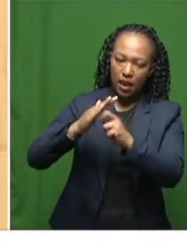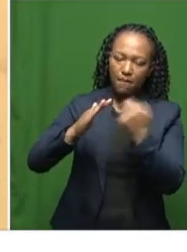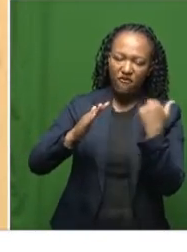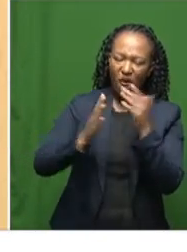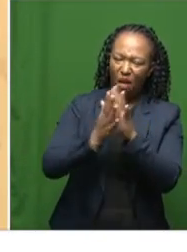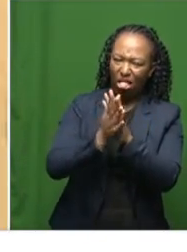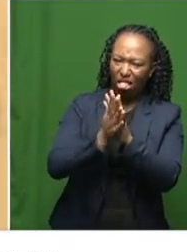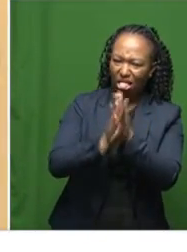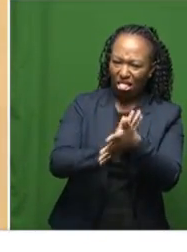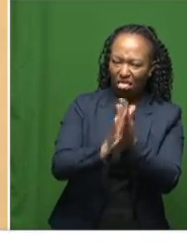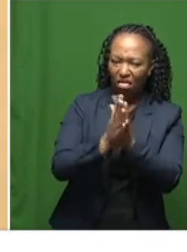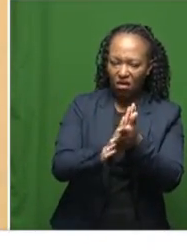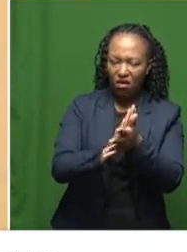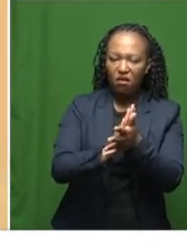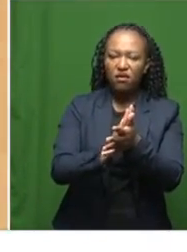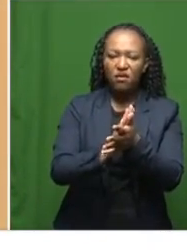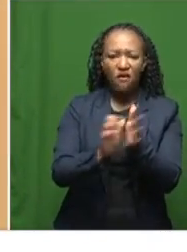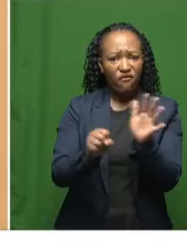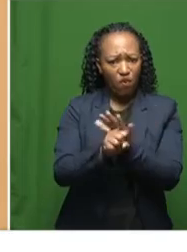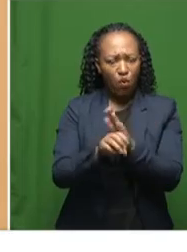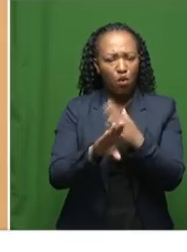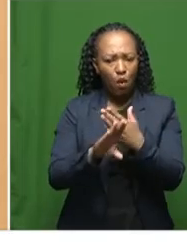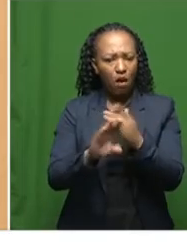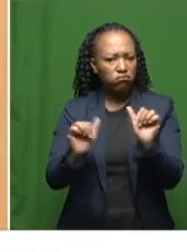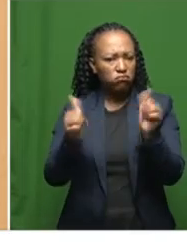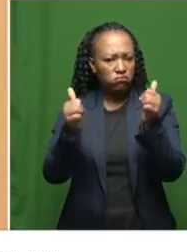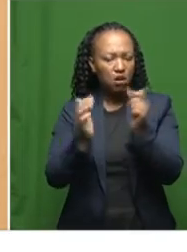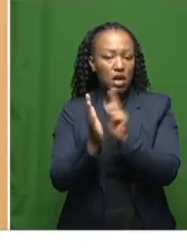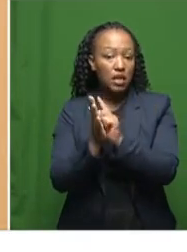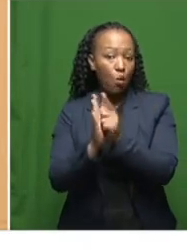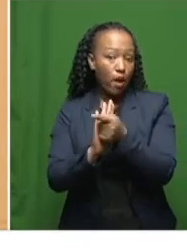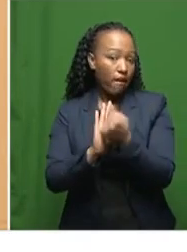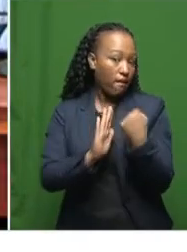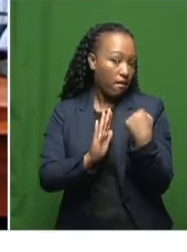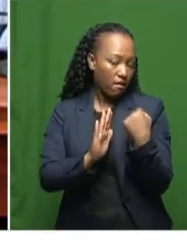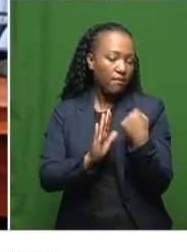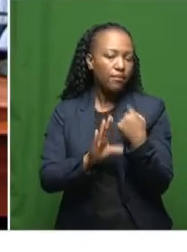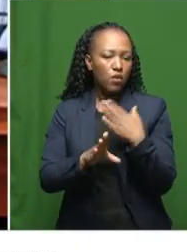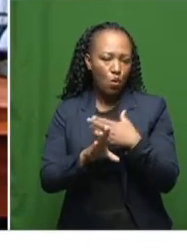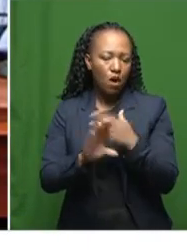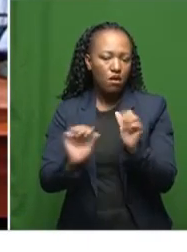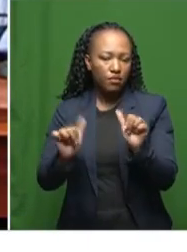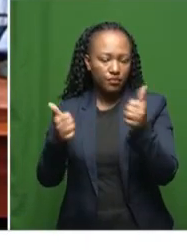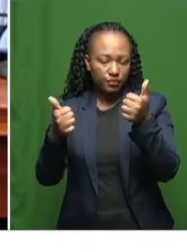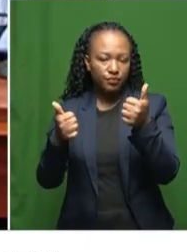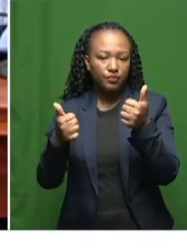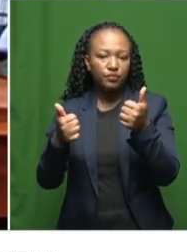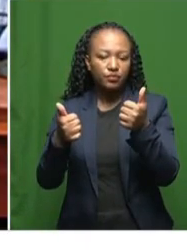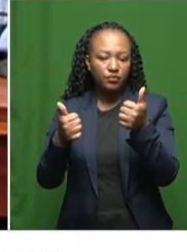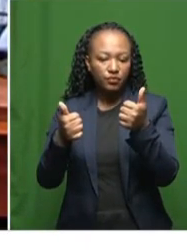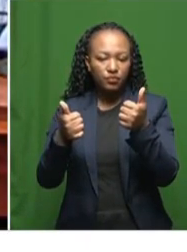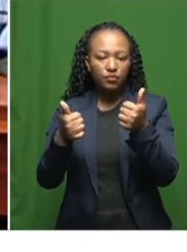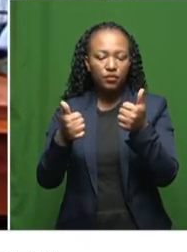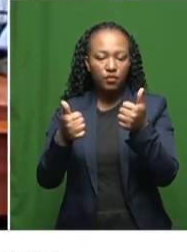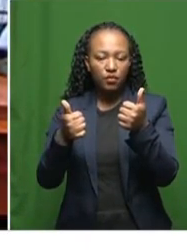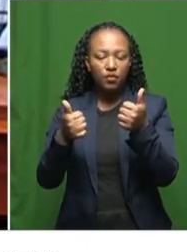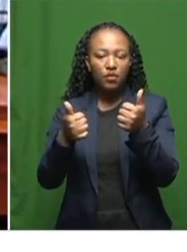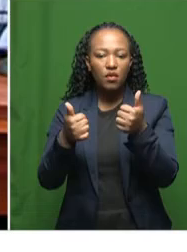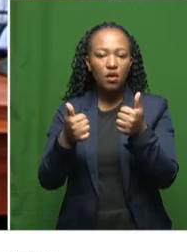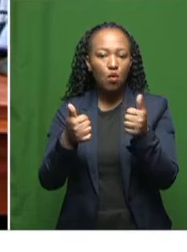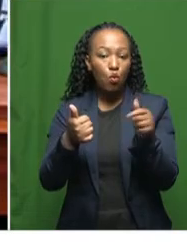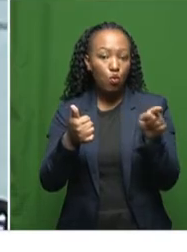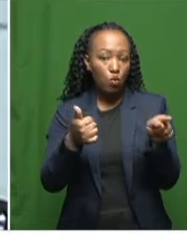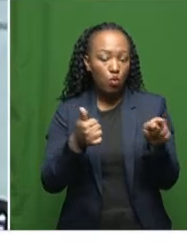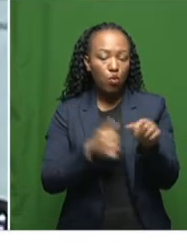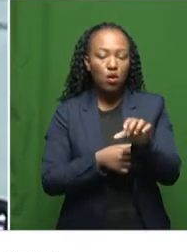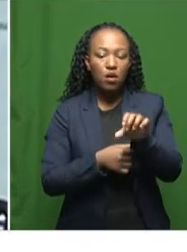fully operational during the week. Siemens has kind of like fixed it and is